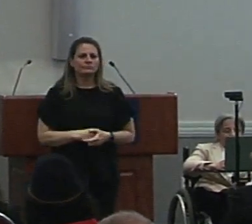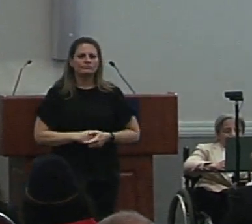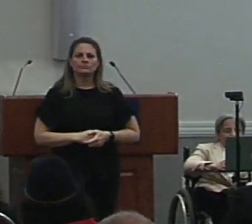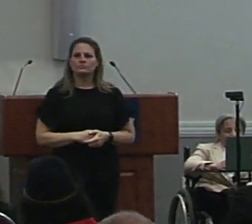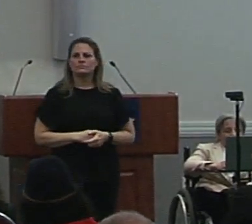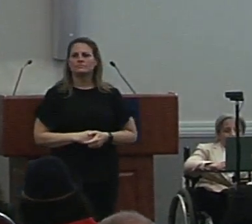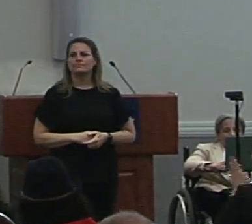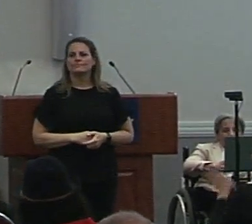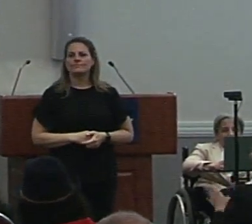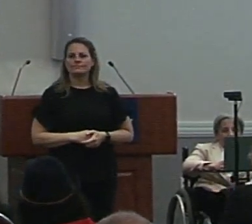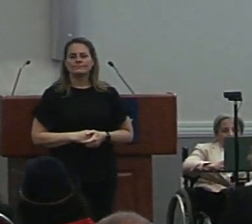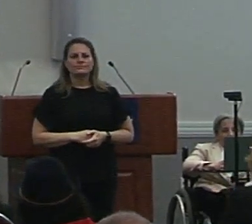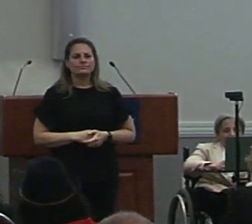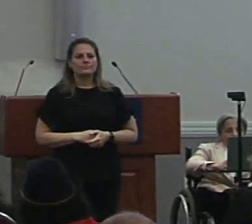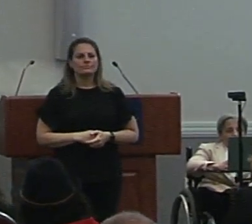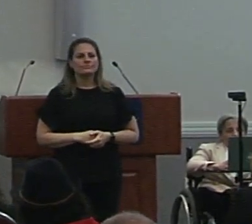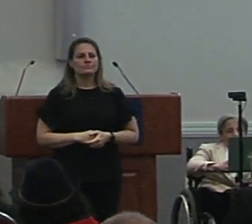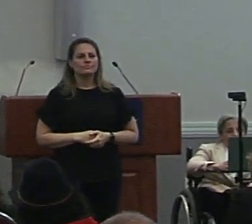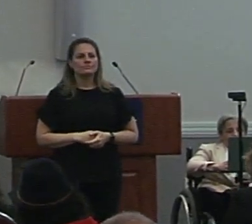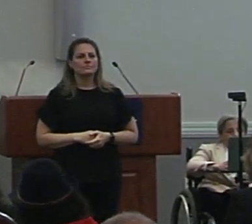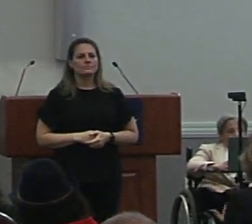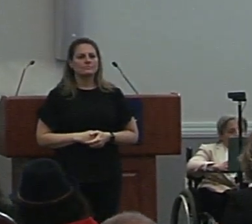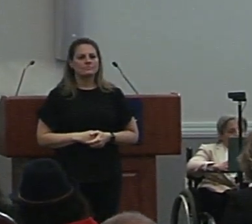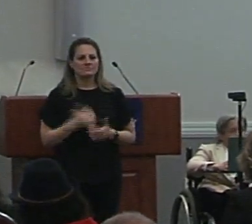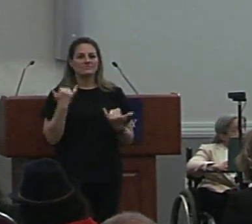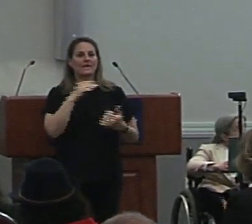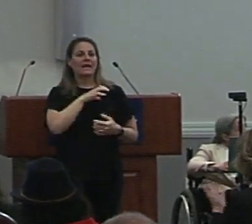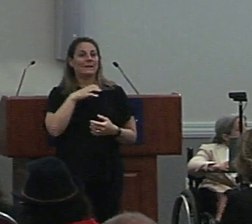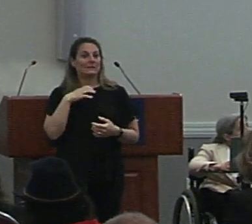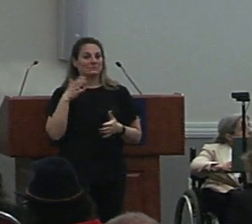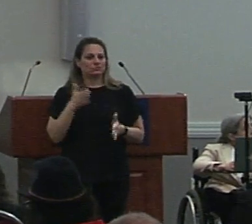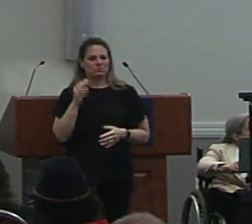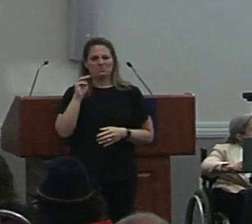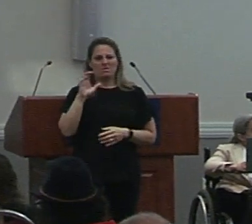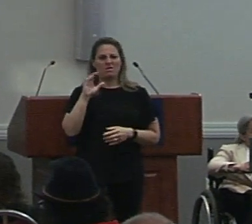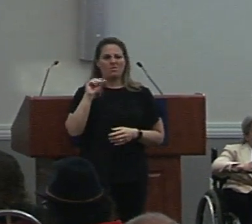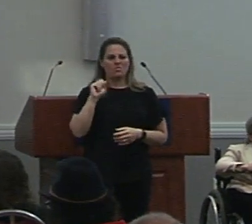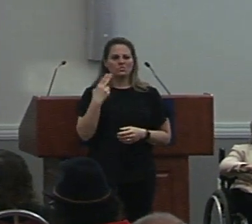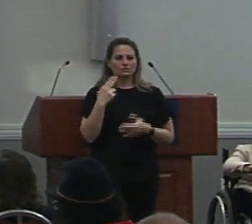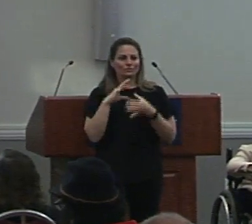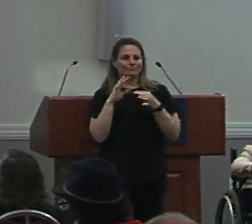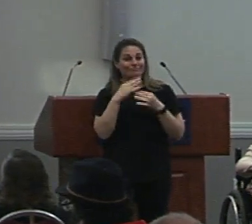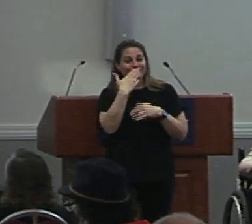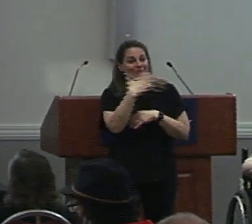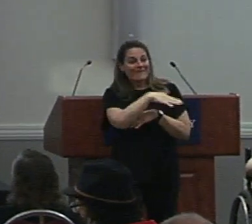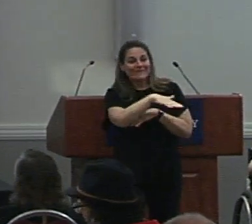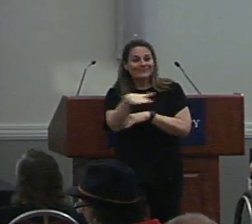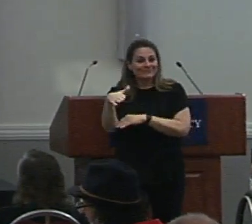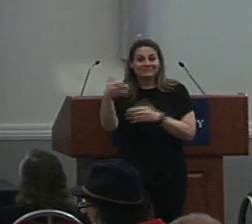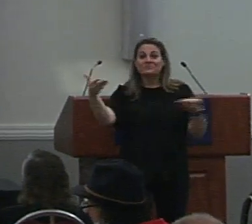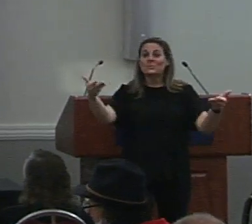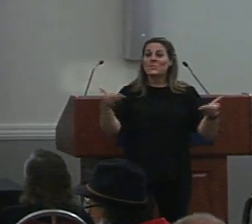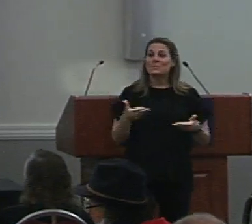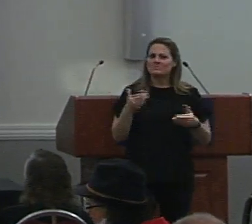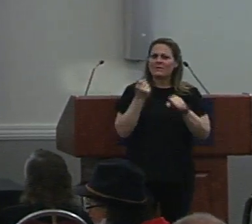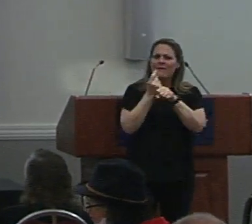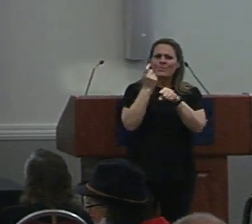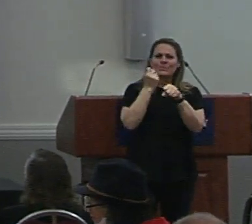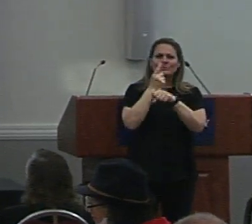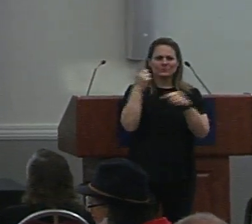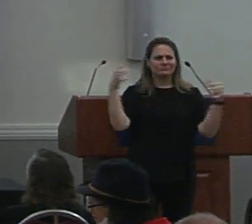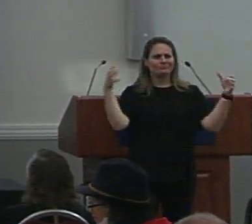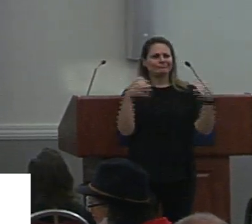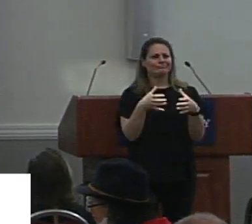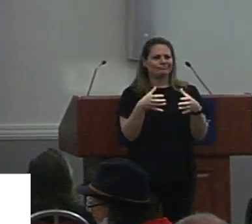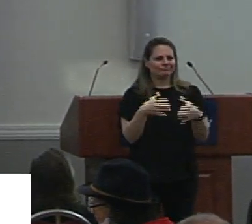everybody. Welcome to our Disability Community Forum. This is one of our favorite annual events because we get to hear directly from the people who